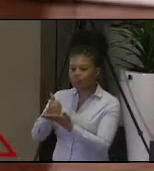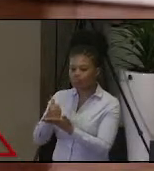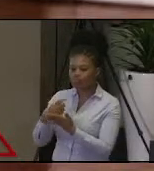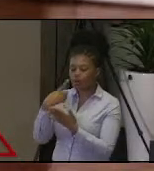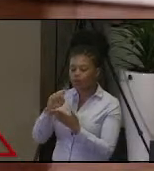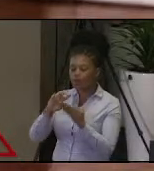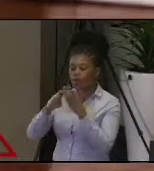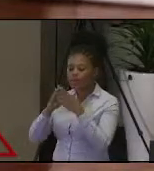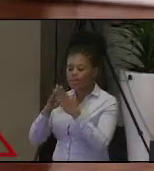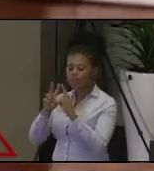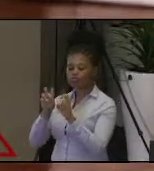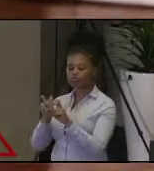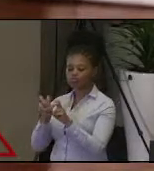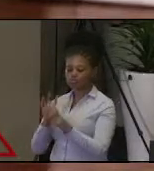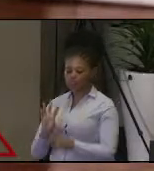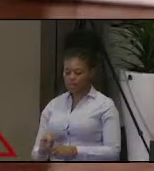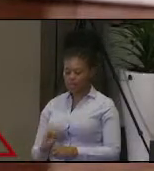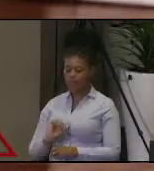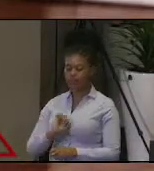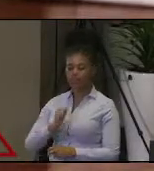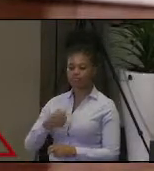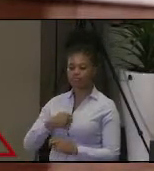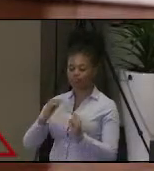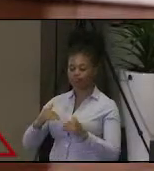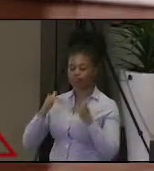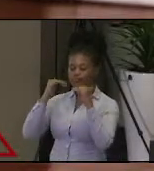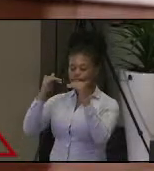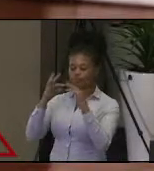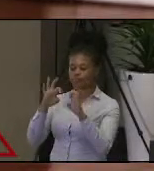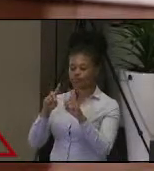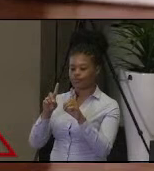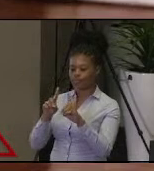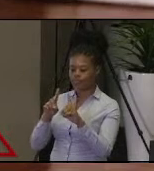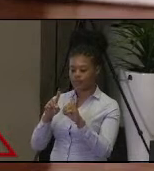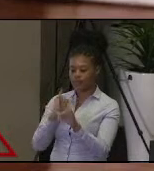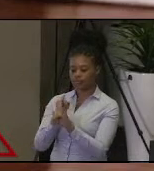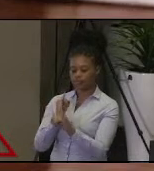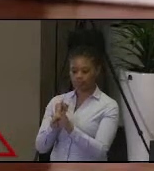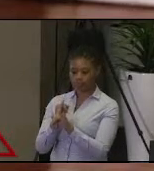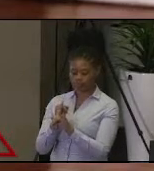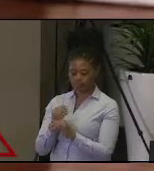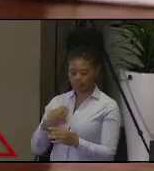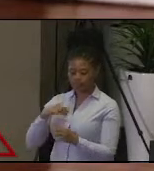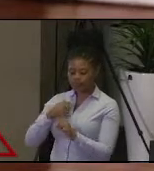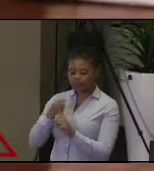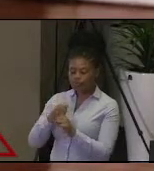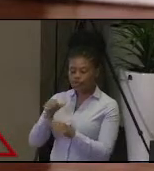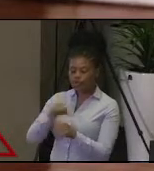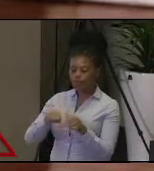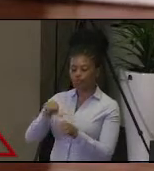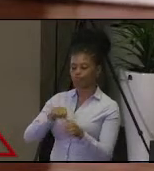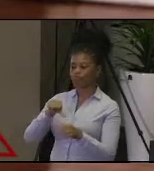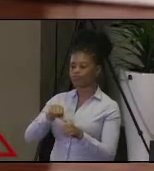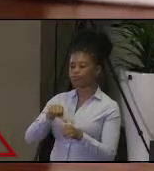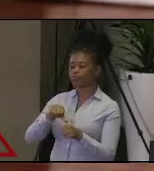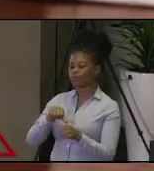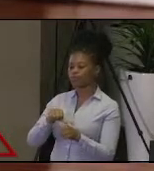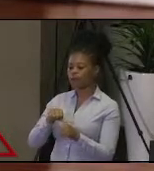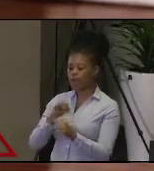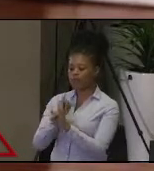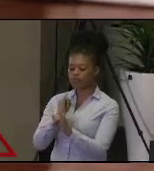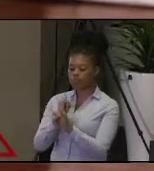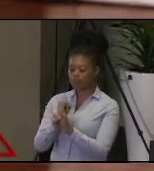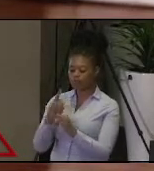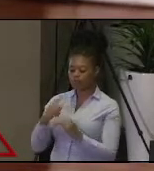pressing societal issues within our mandate as a higher education institution. We strive to be socially embedded institution